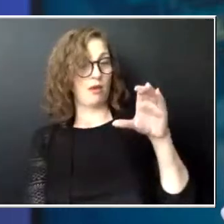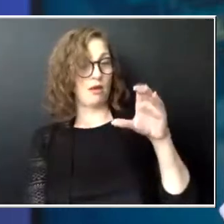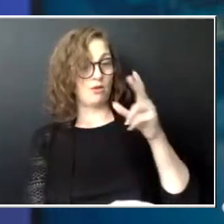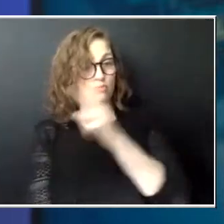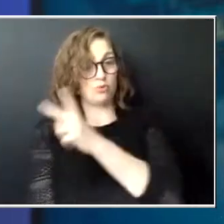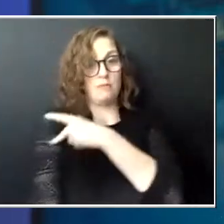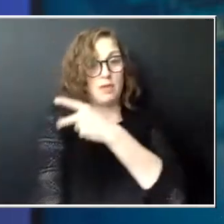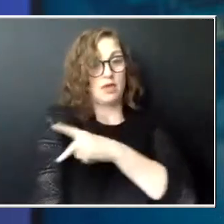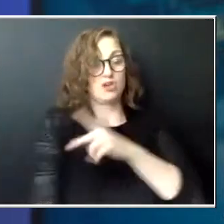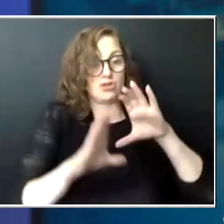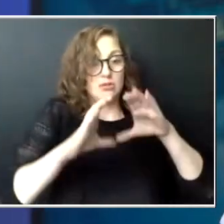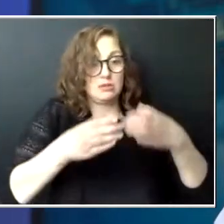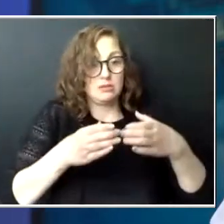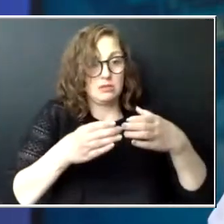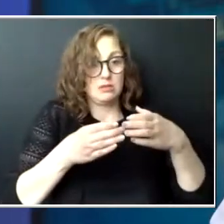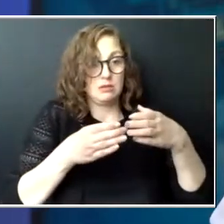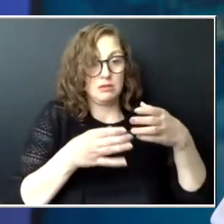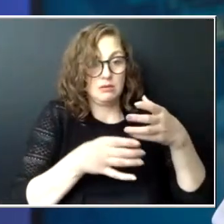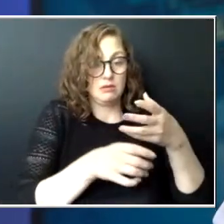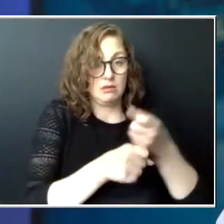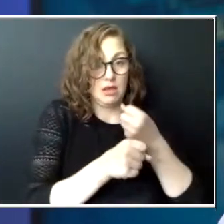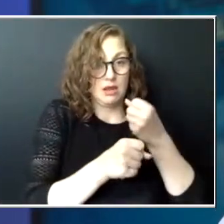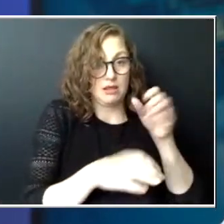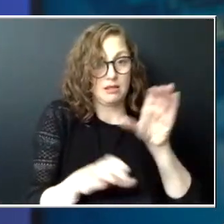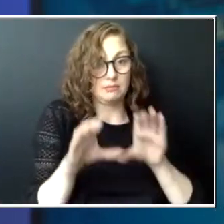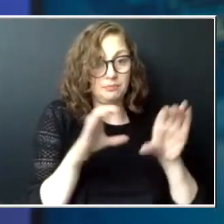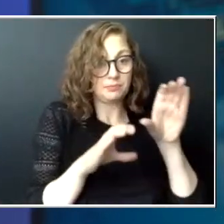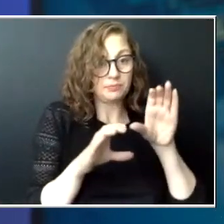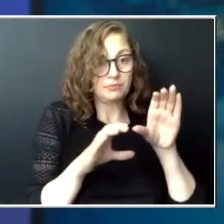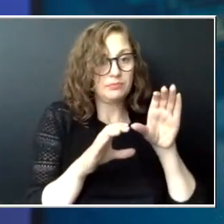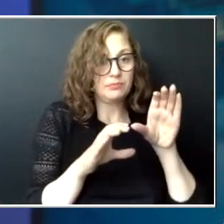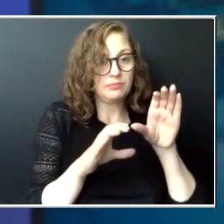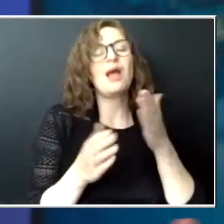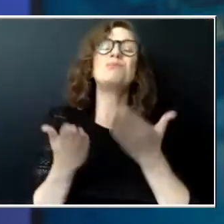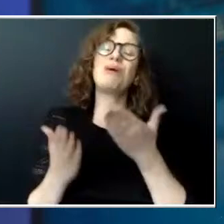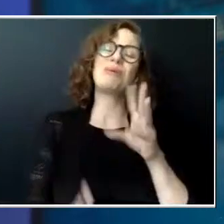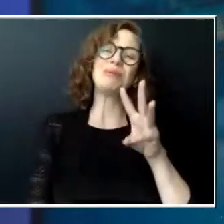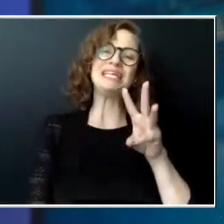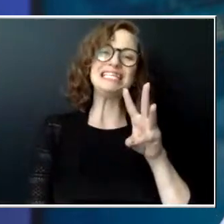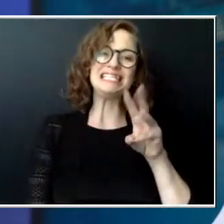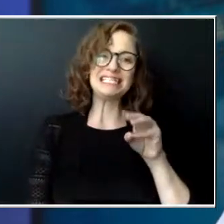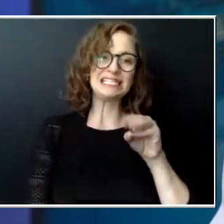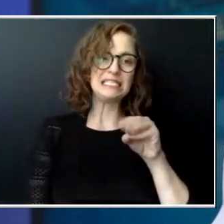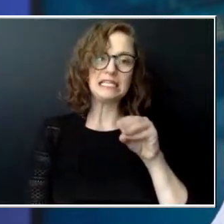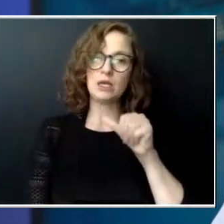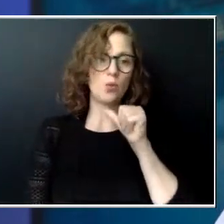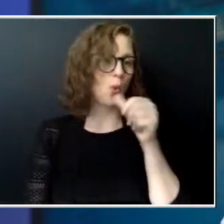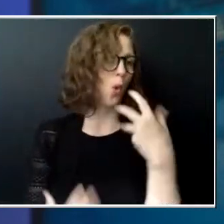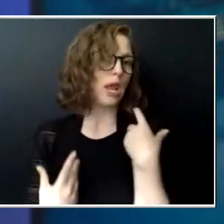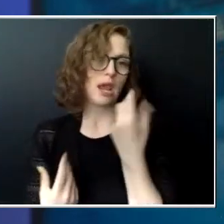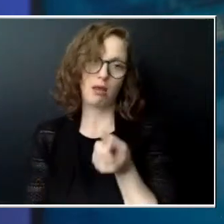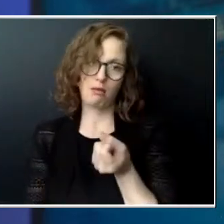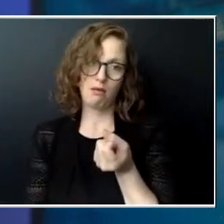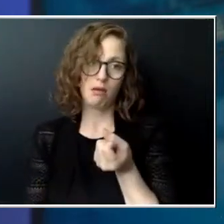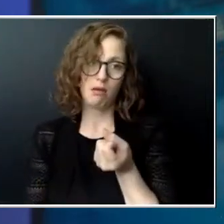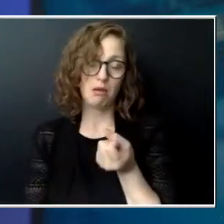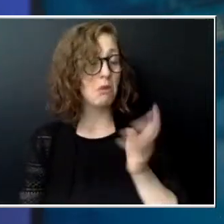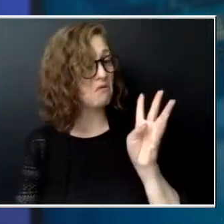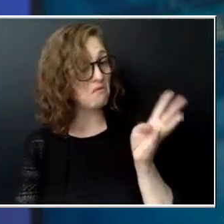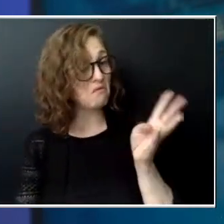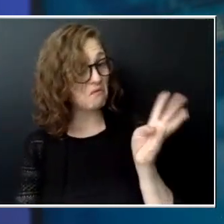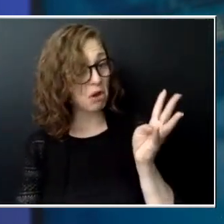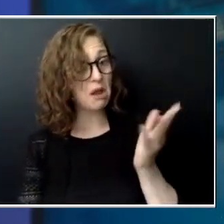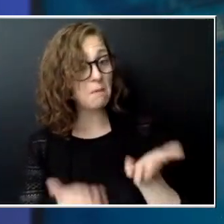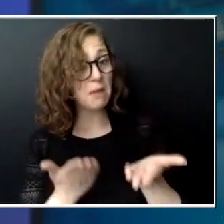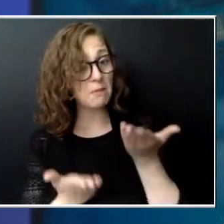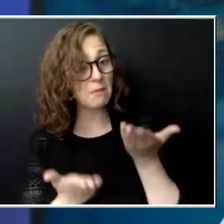line therapy, probably 60 will not hear from this disease again, but 40 might. It's a ballpark. So overall, good odds of